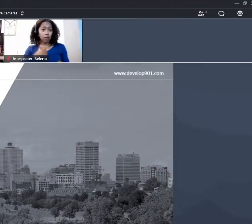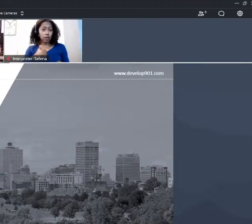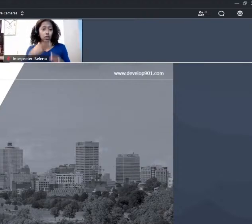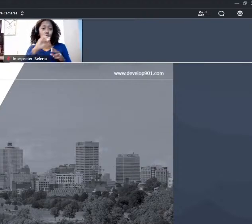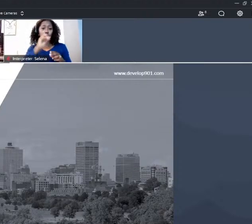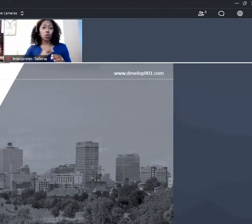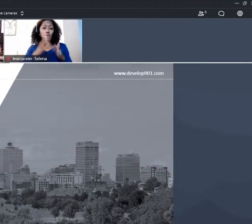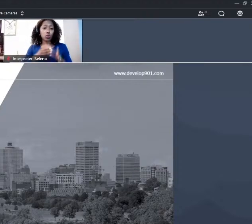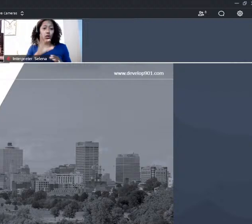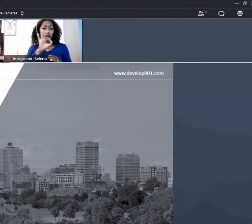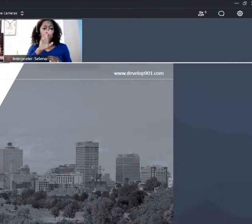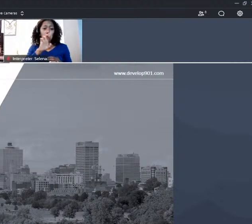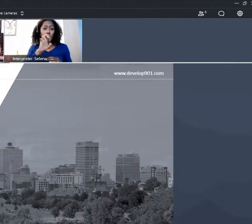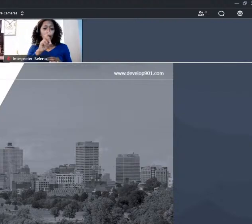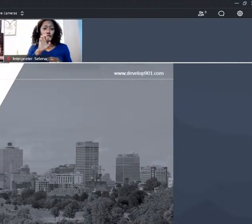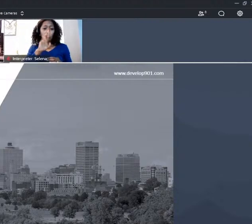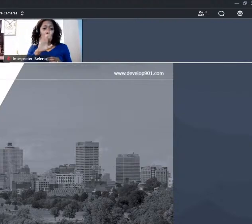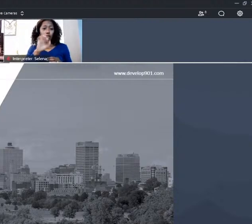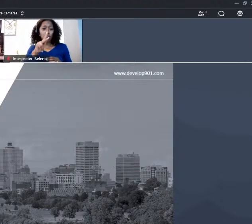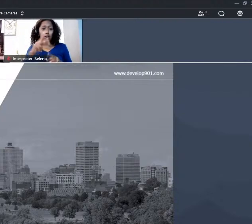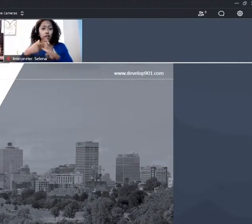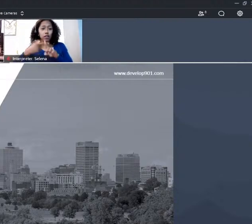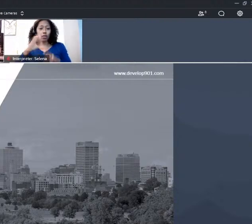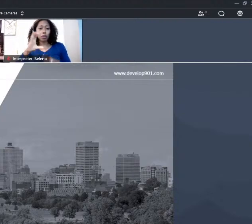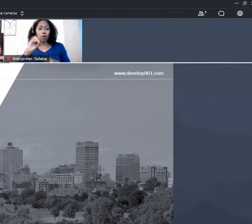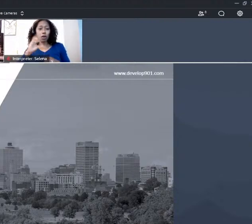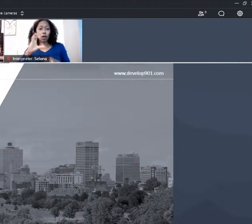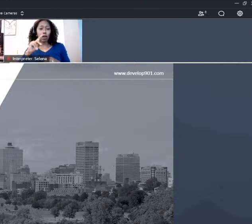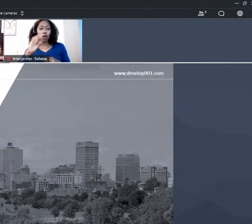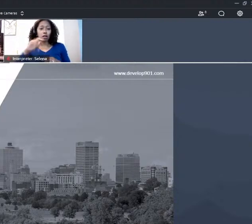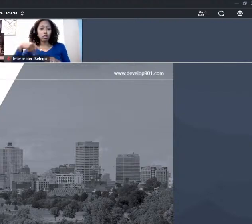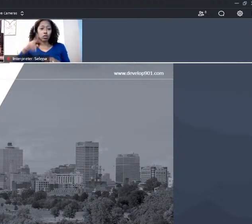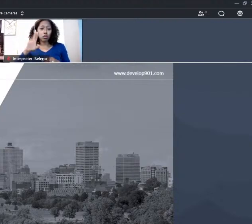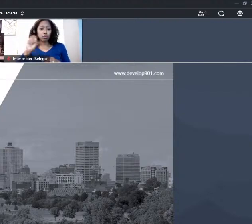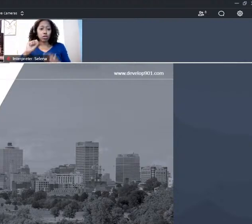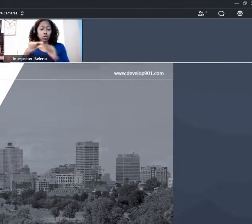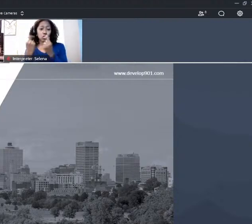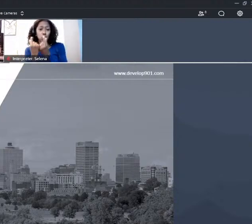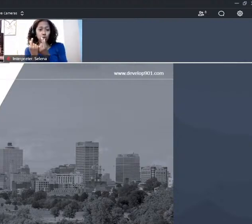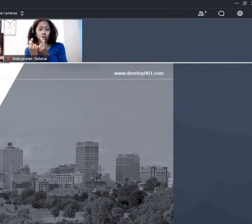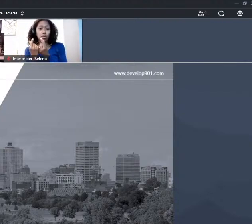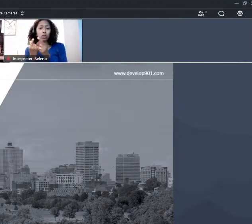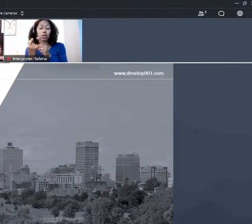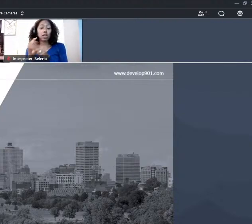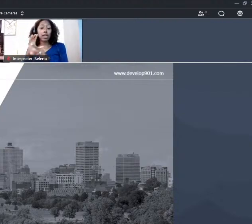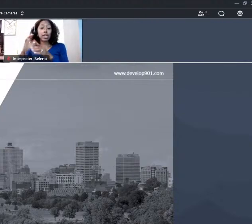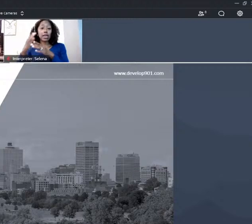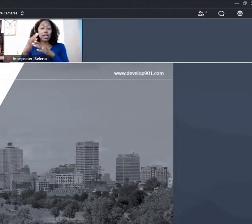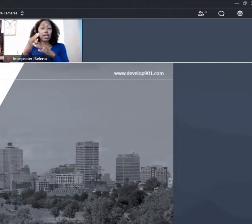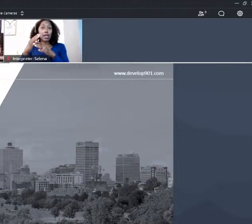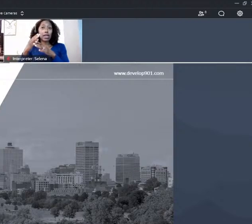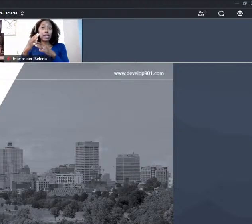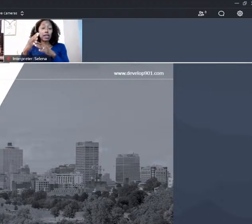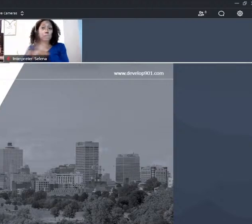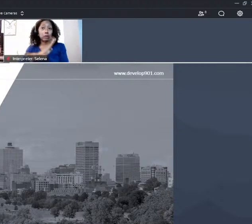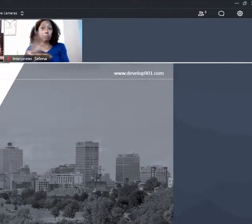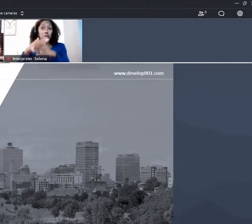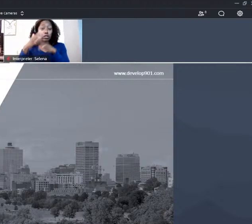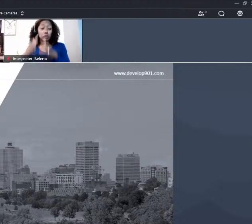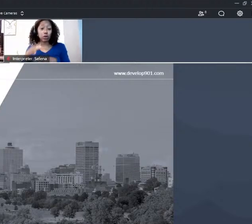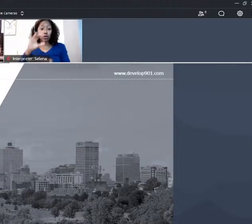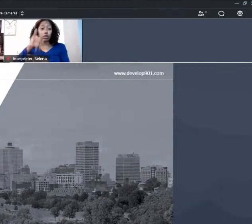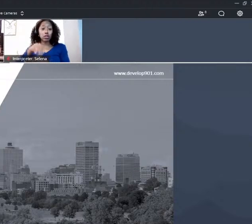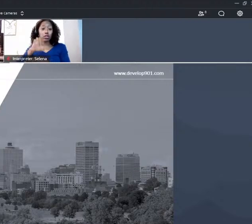Finstack, and he's from the Octopus Group. In addition, his business partner is Jeff Nickelberry, who's been in that district